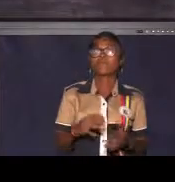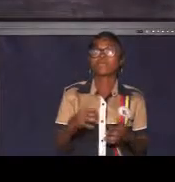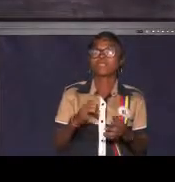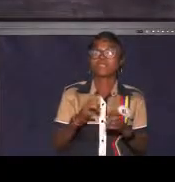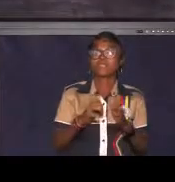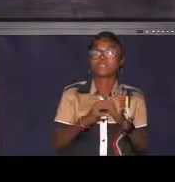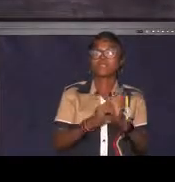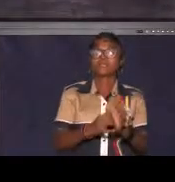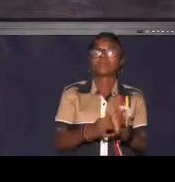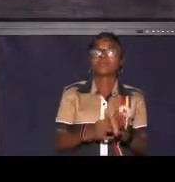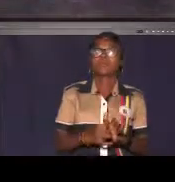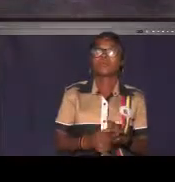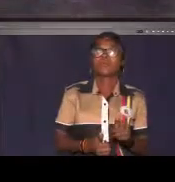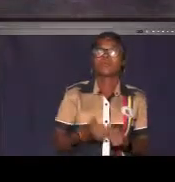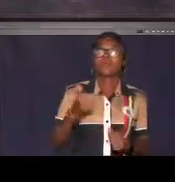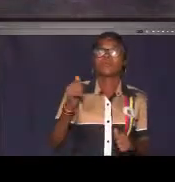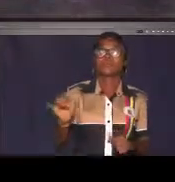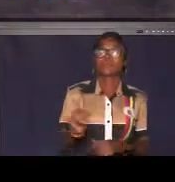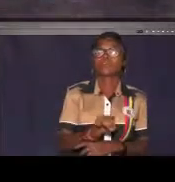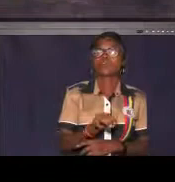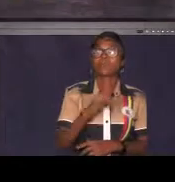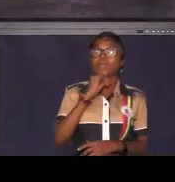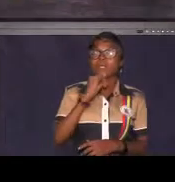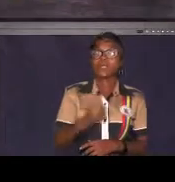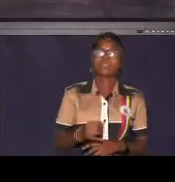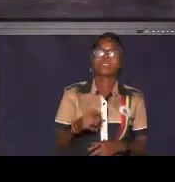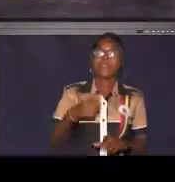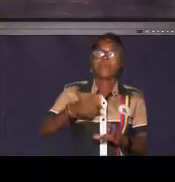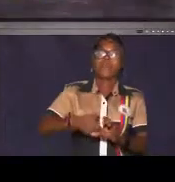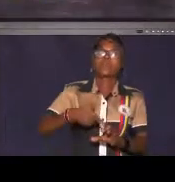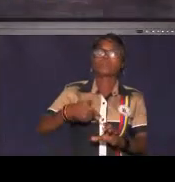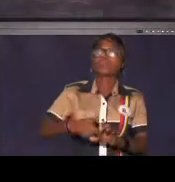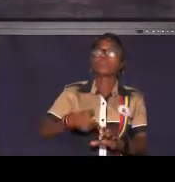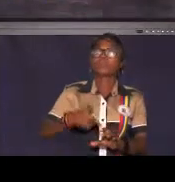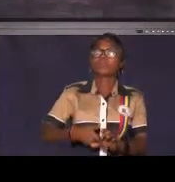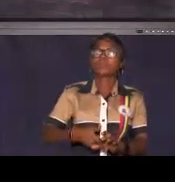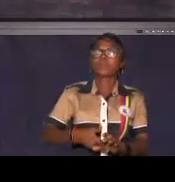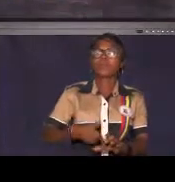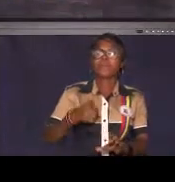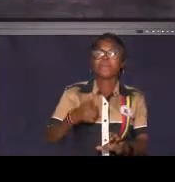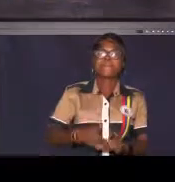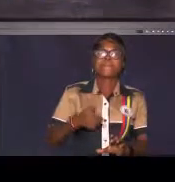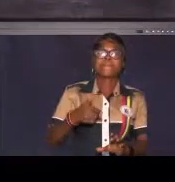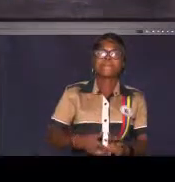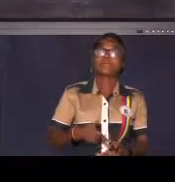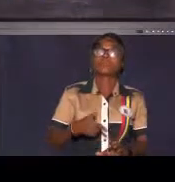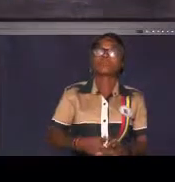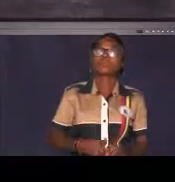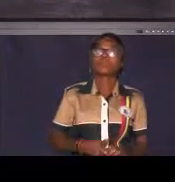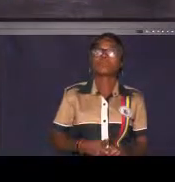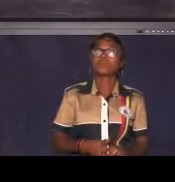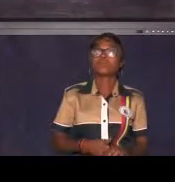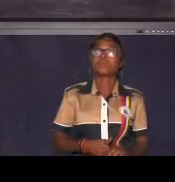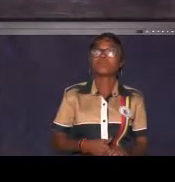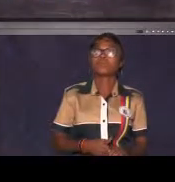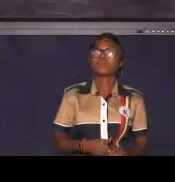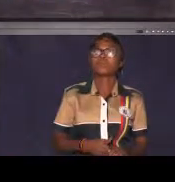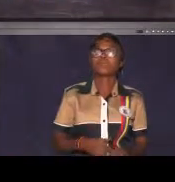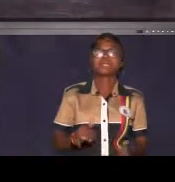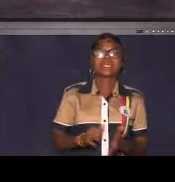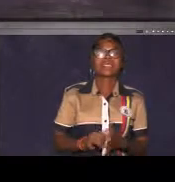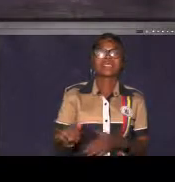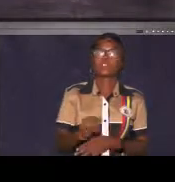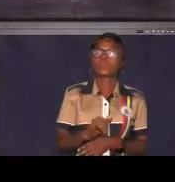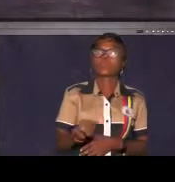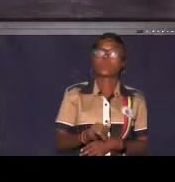flow. Examples. Most common is petroleum. Say petroleum.